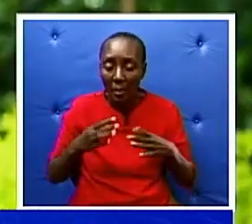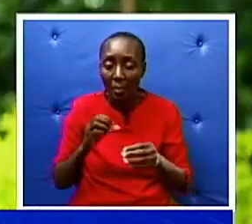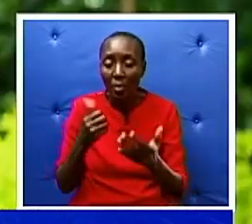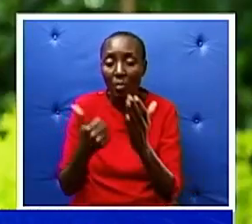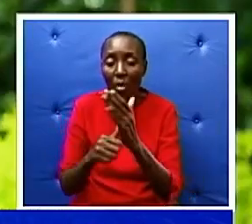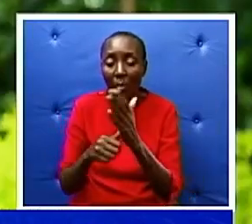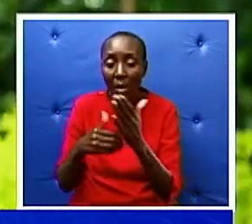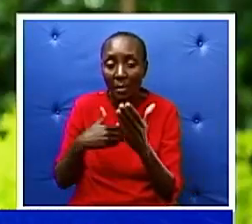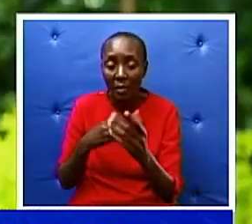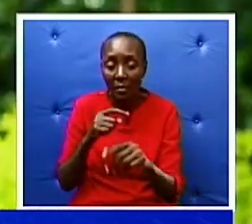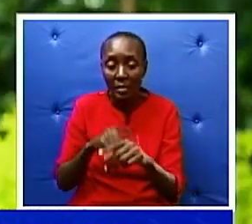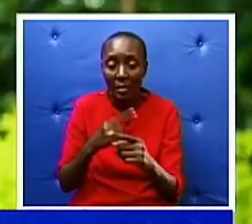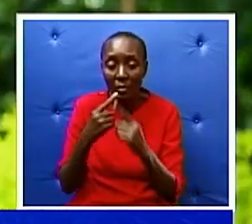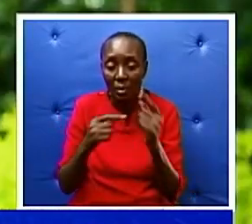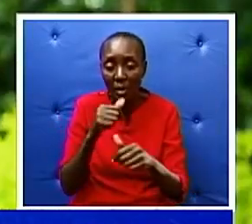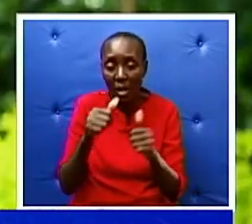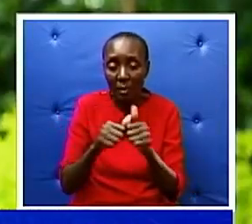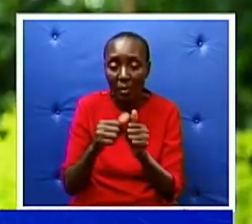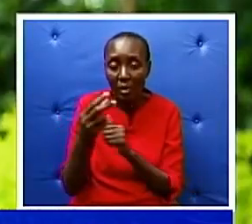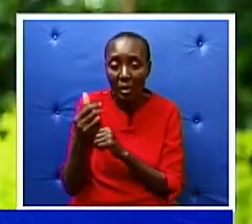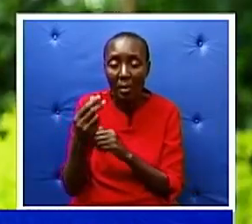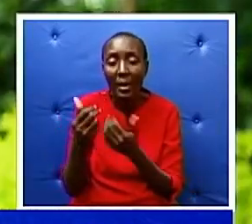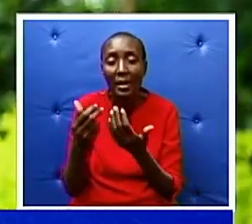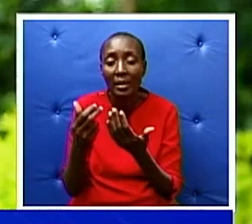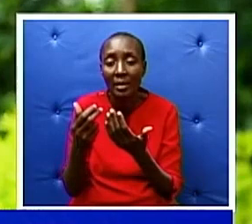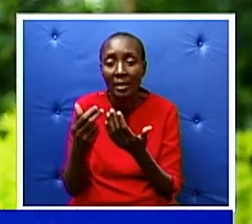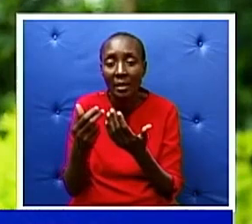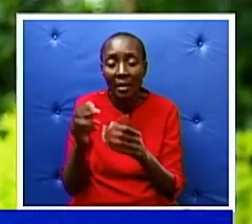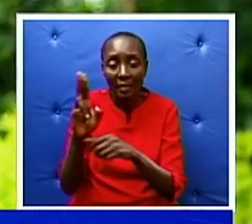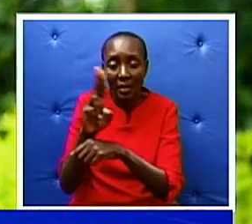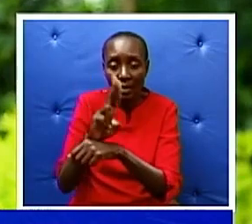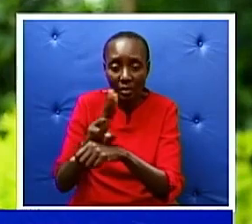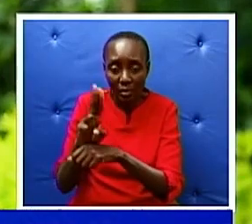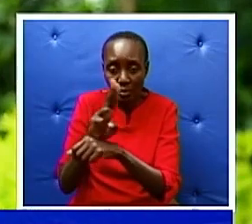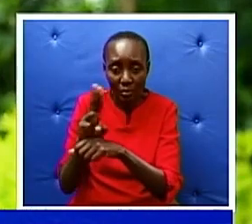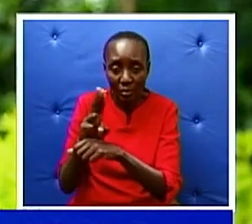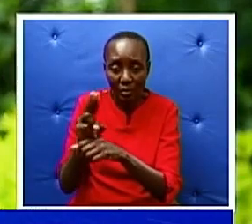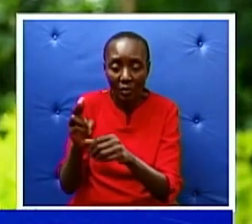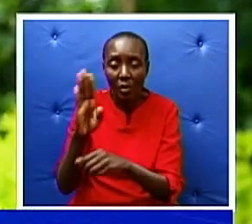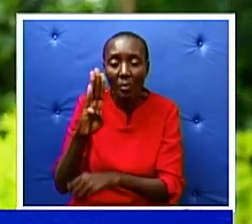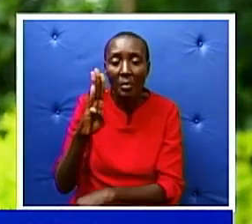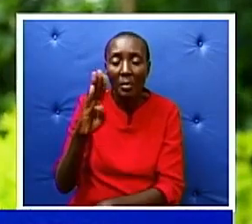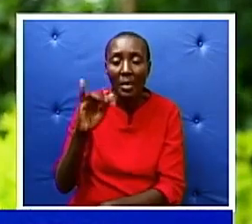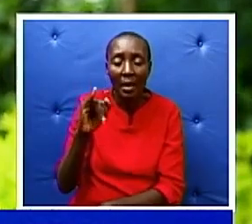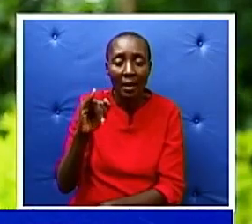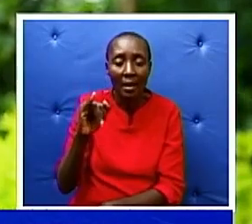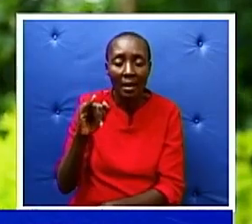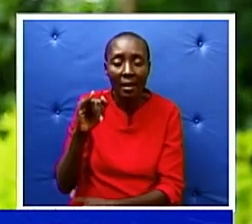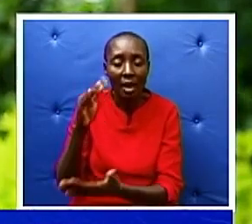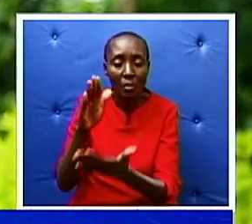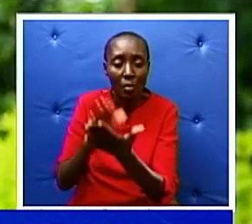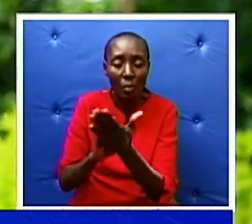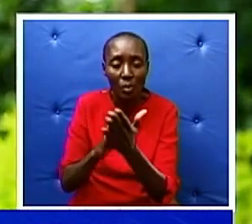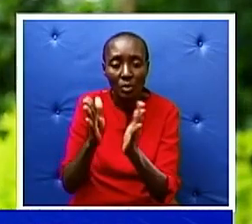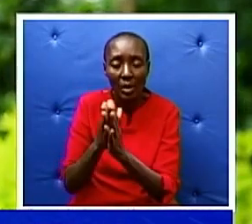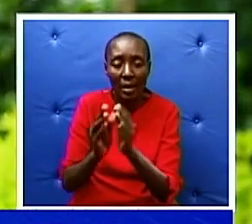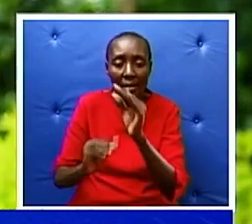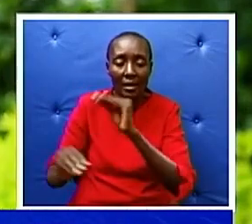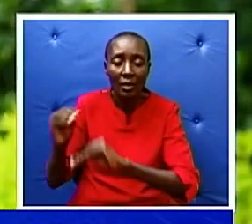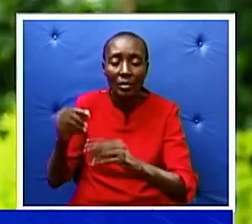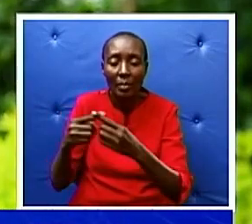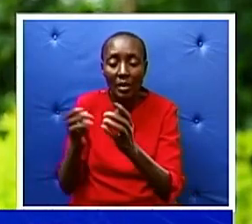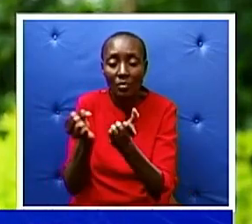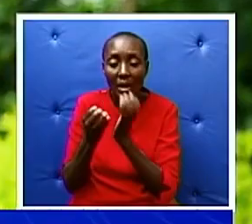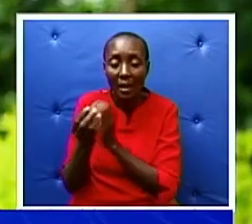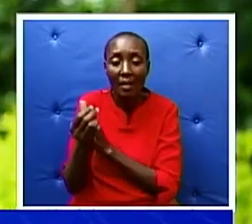about funds for directed to the referendum for the BBI bill, while we need the same funds to